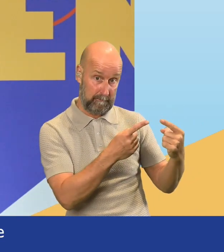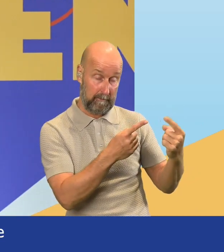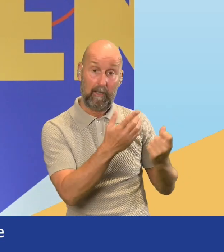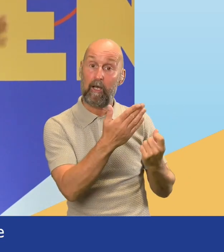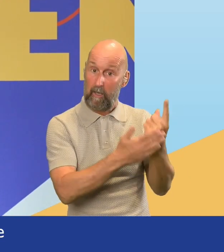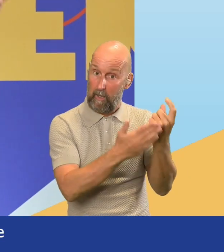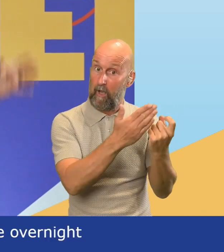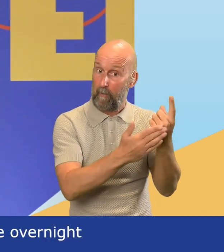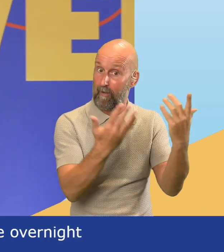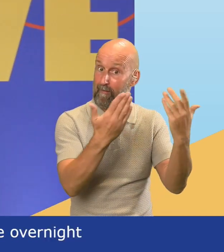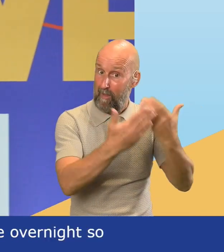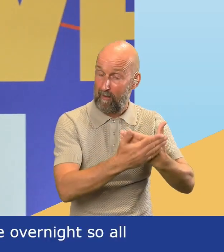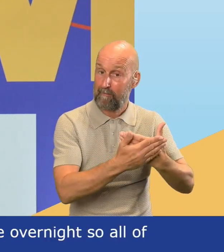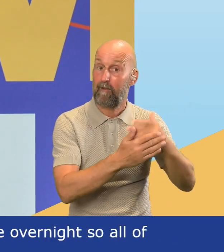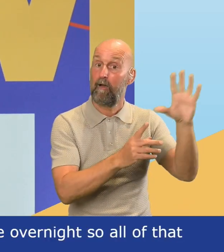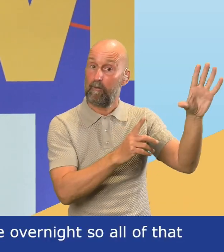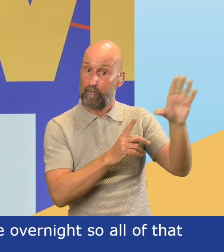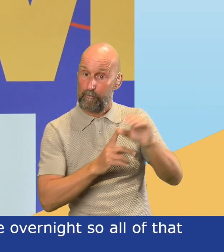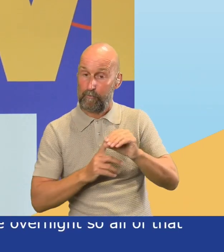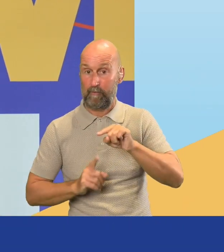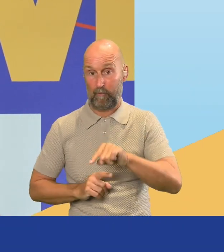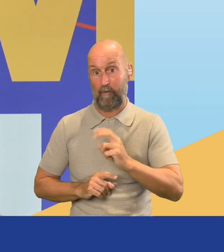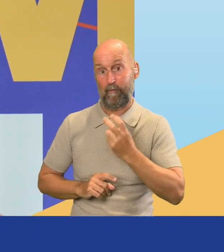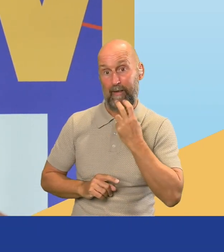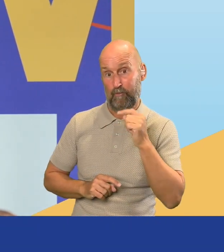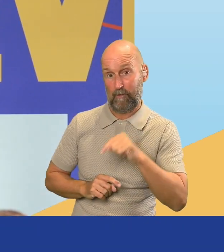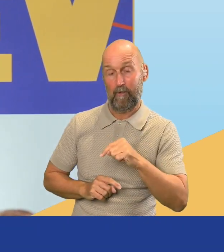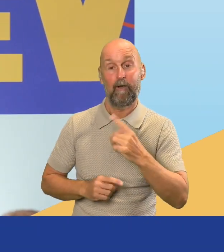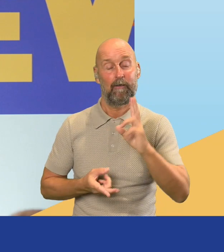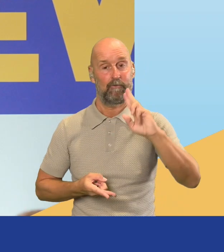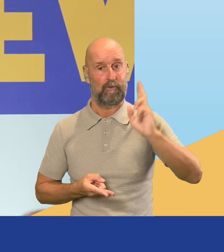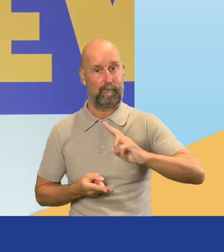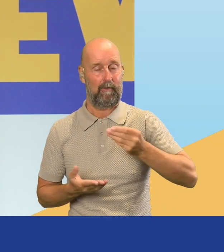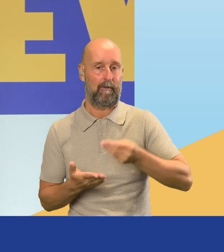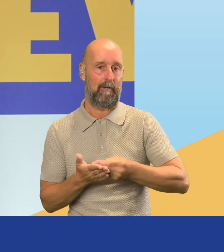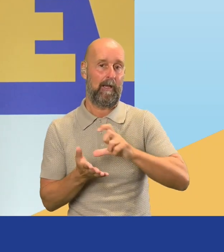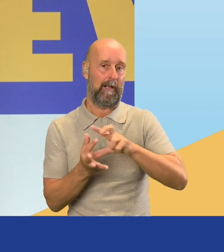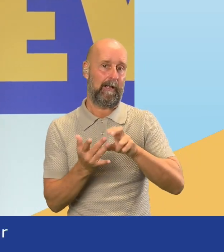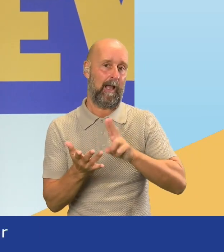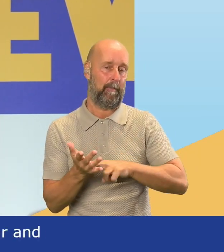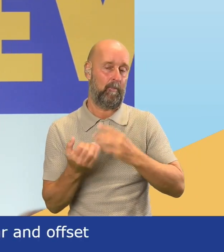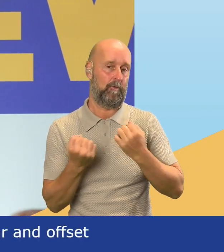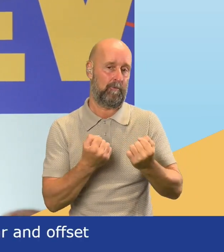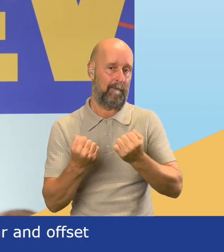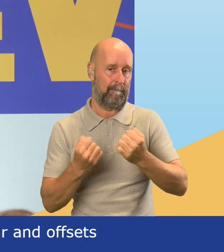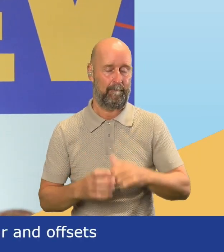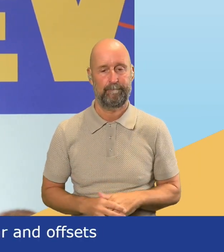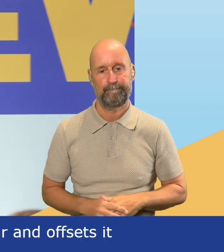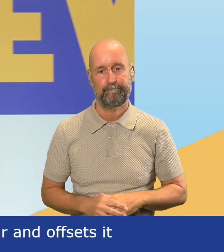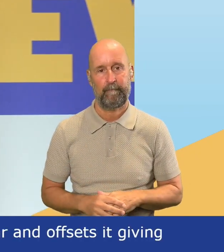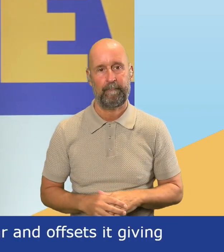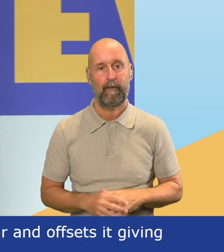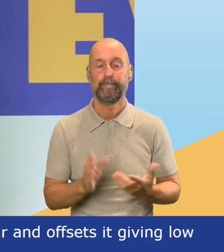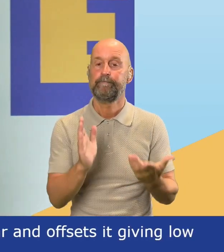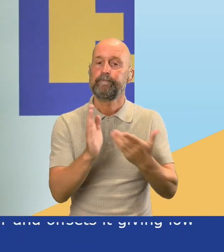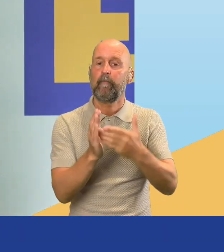on overnight, that then goes into the battery for your car and offsets it, giving you very, very low carbon for the mileage that you do. One of the other things that's